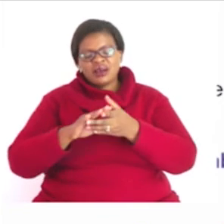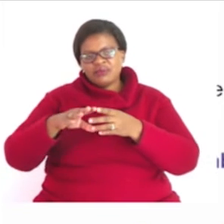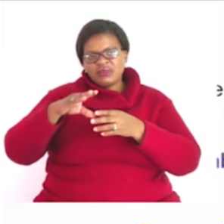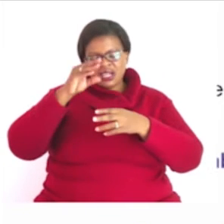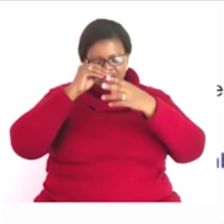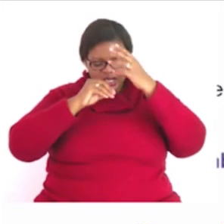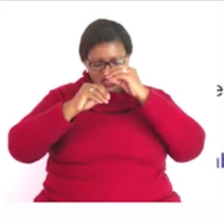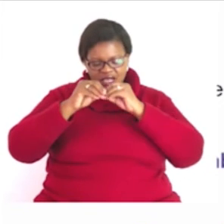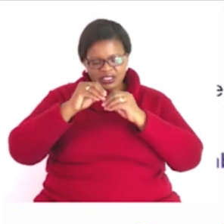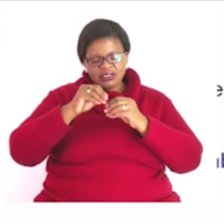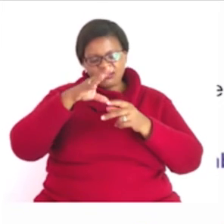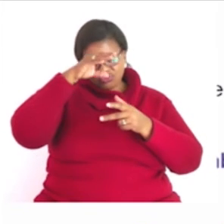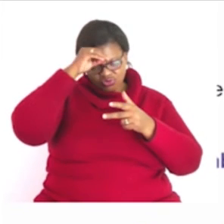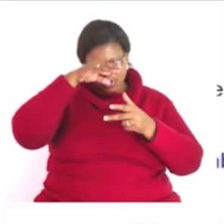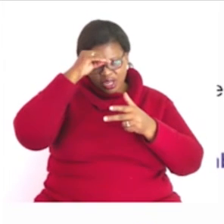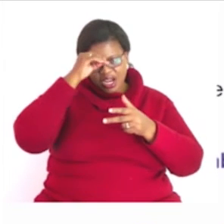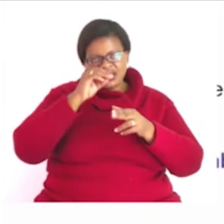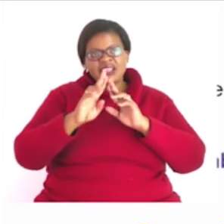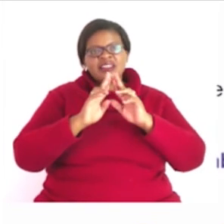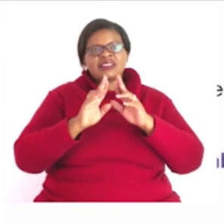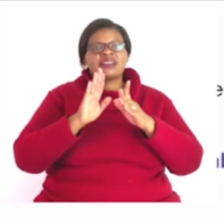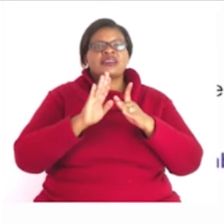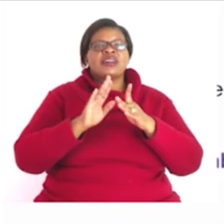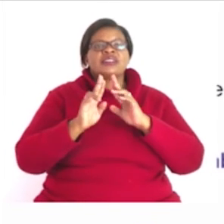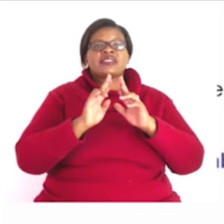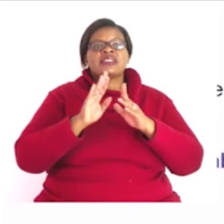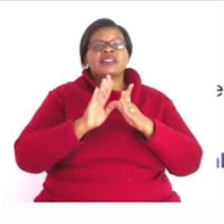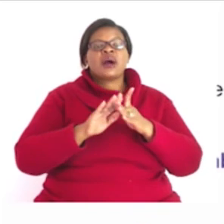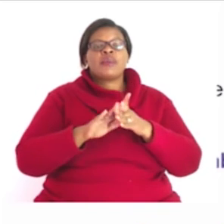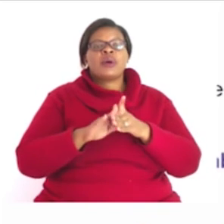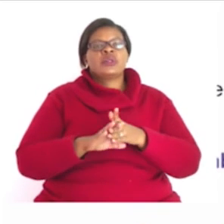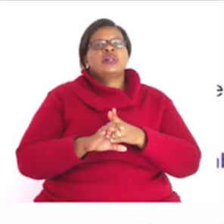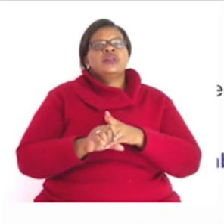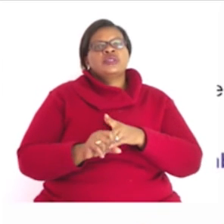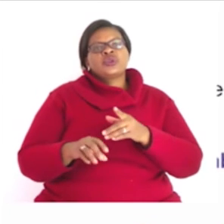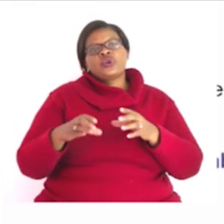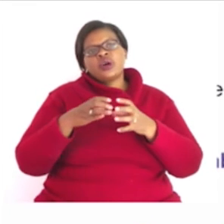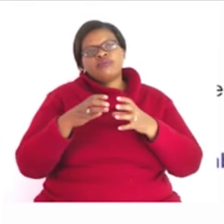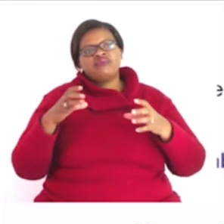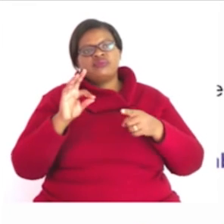number. Some say, no, it's not a prime number. We will look into that. Now, let's quickly go to